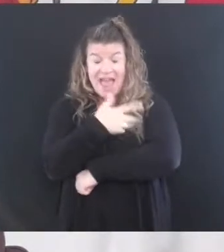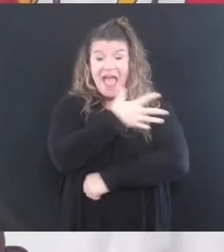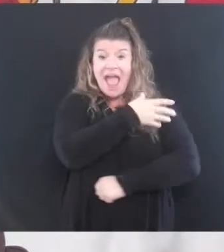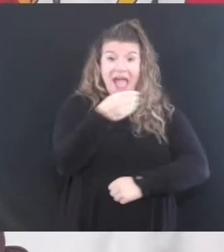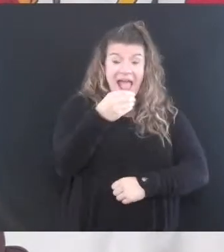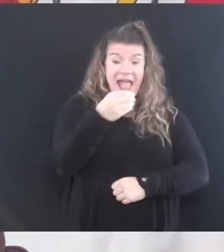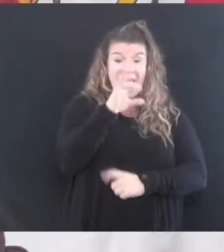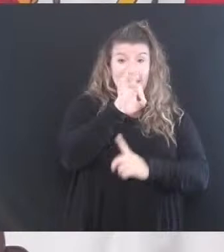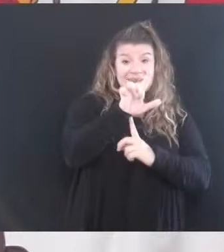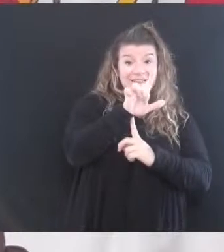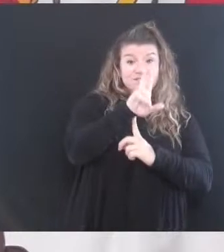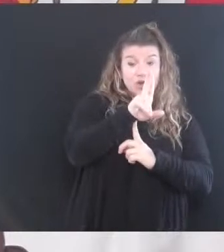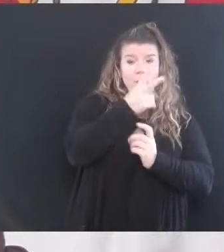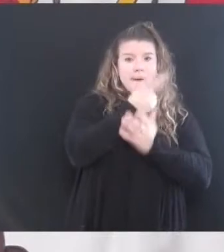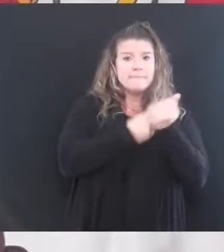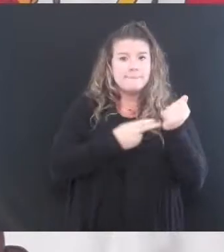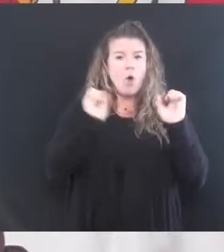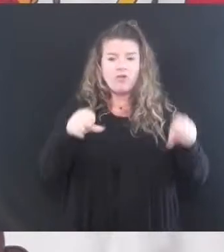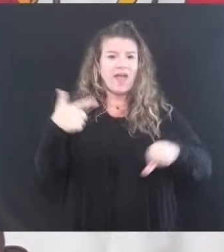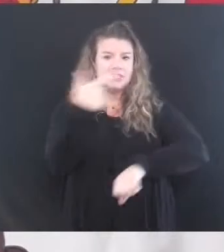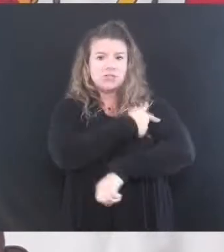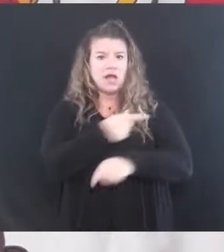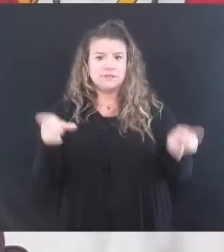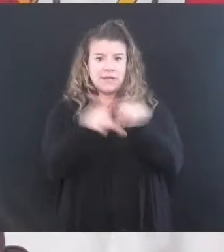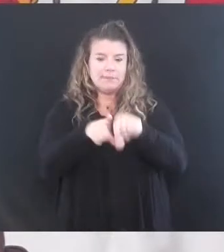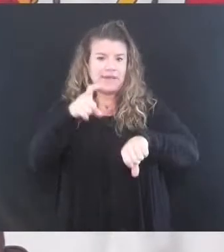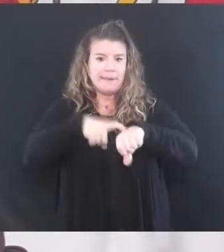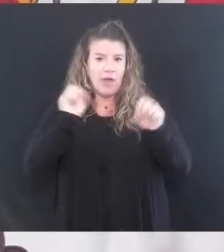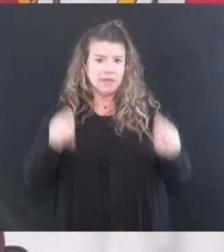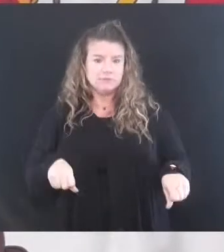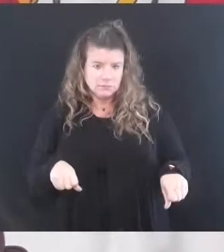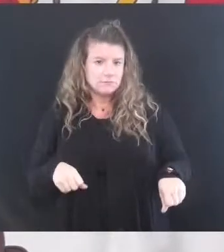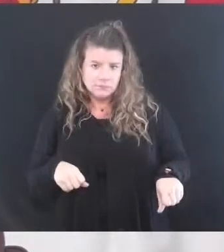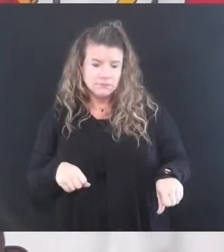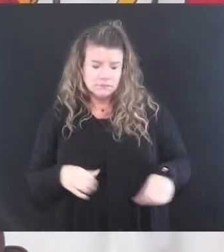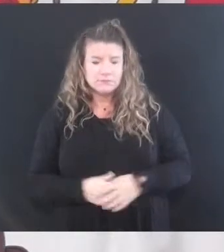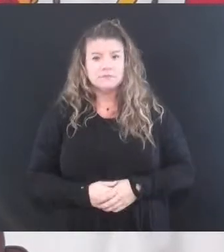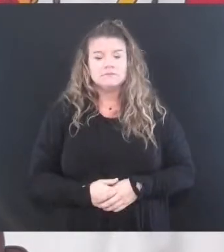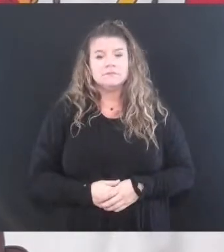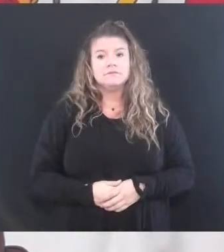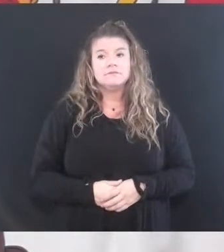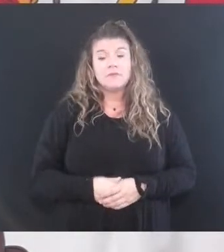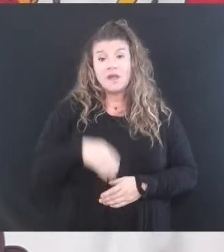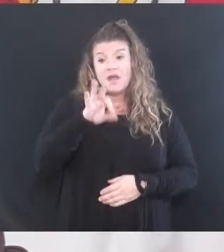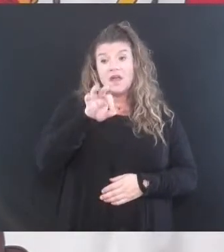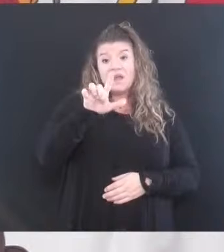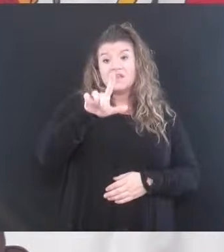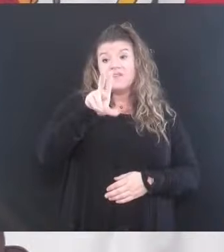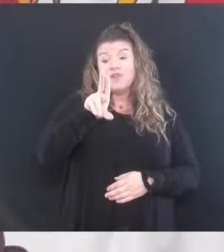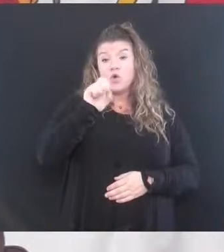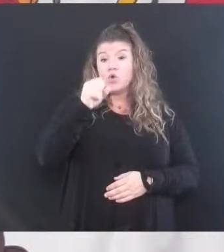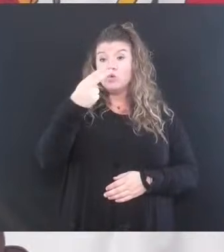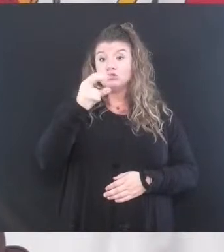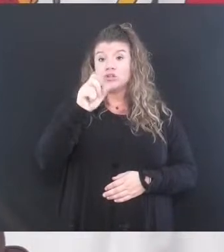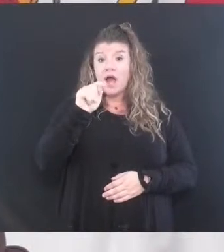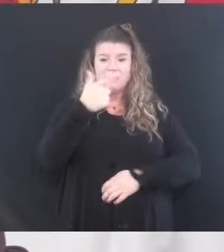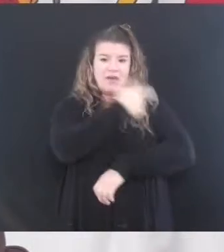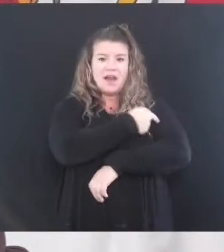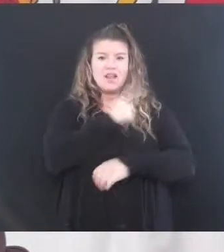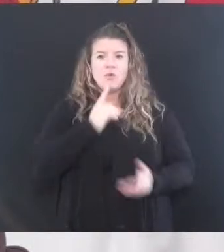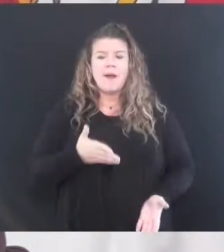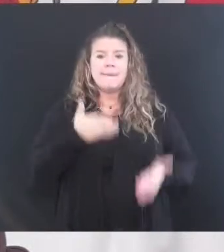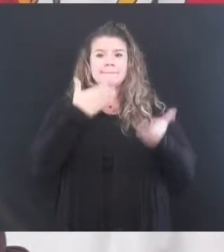the flu shot can be given at the same time. The flu shot is recommended for all